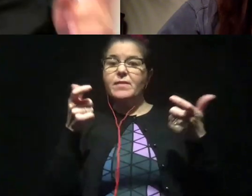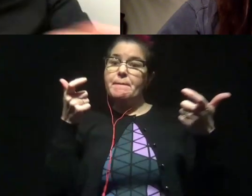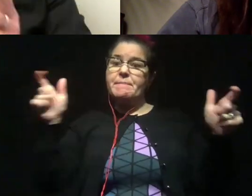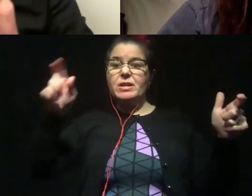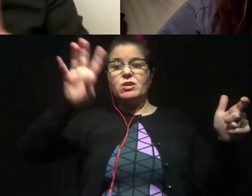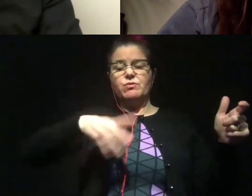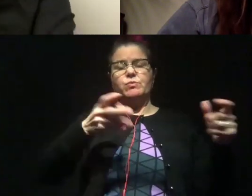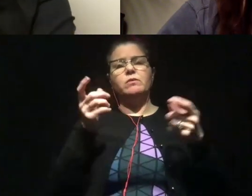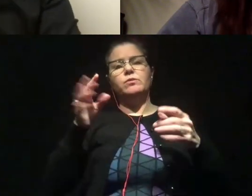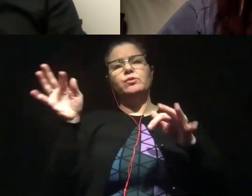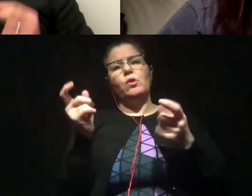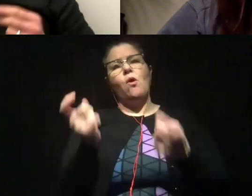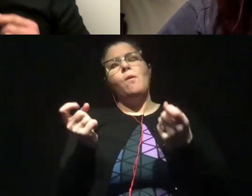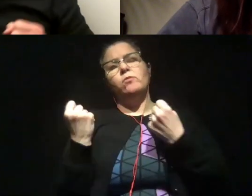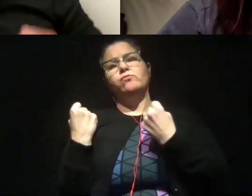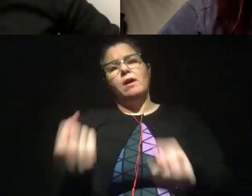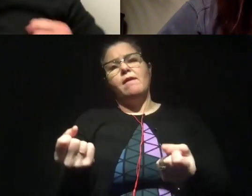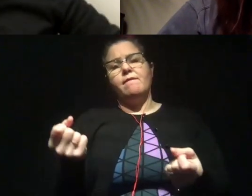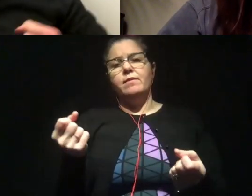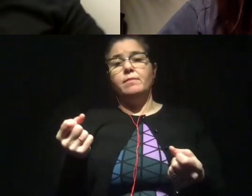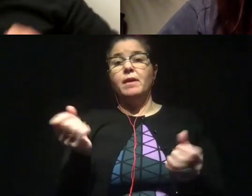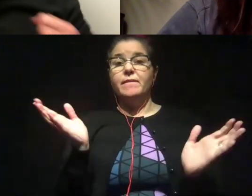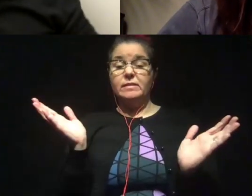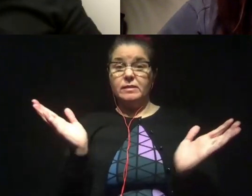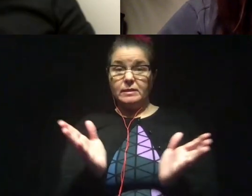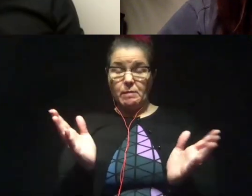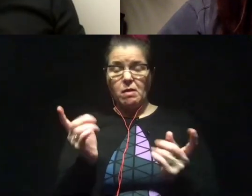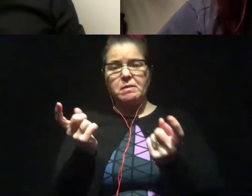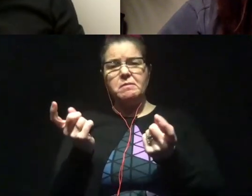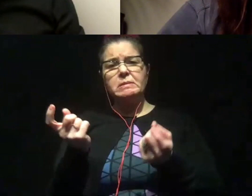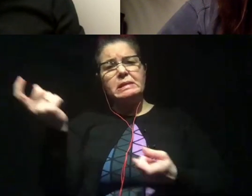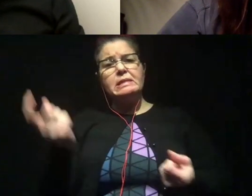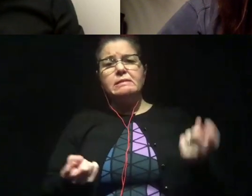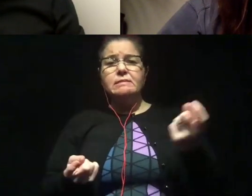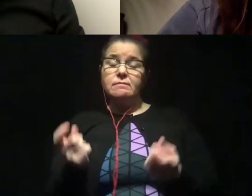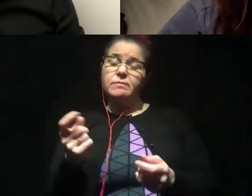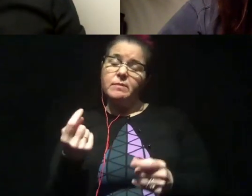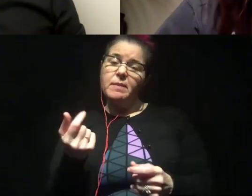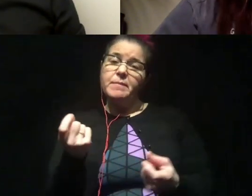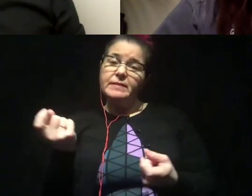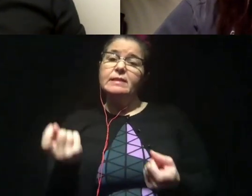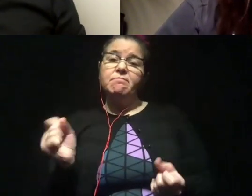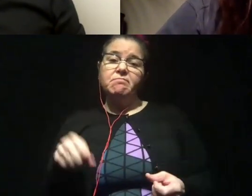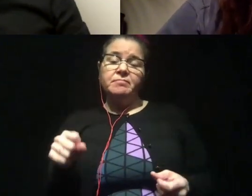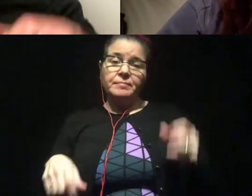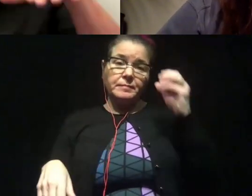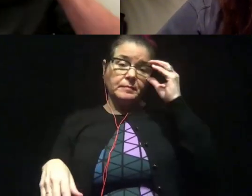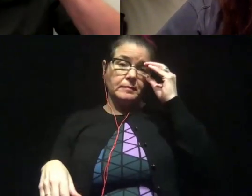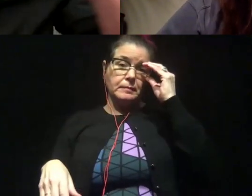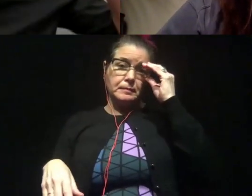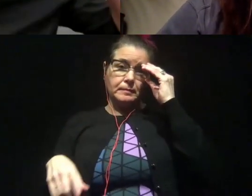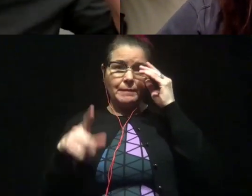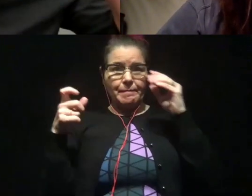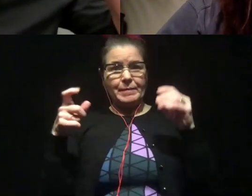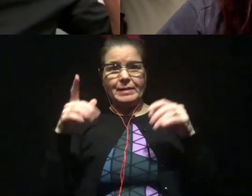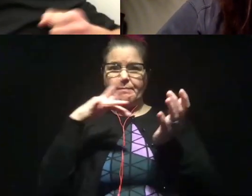we'll use a snowmobile and drive it. But if it's small enough, we'll go out there with skis. So we do a little bit of skiing while we're up there. Since we're in the middle of the